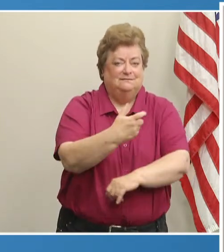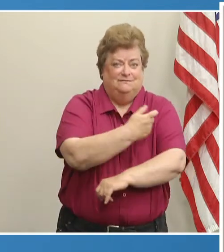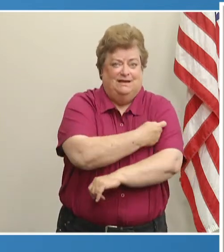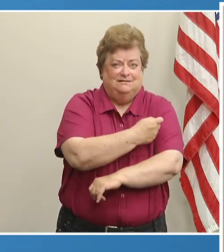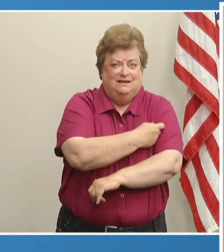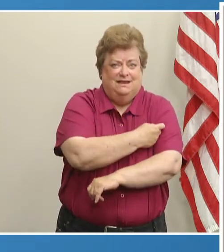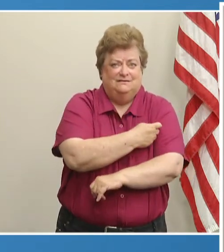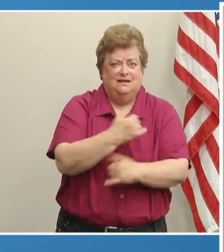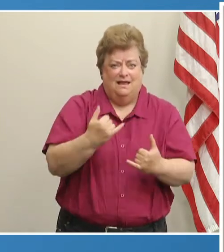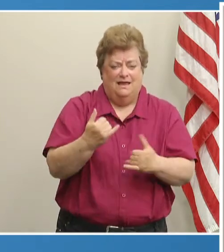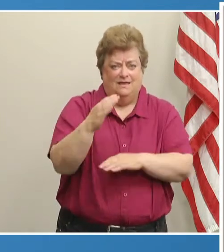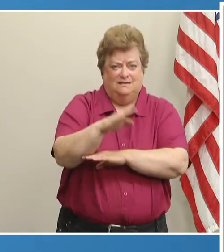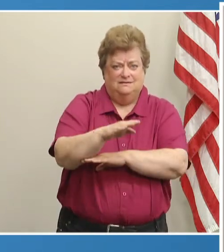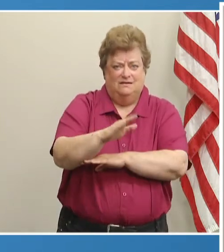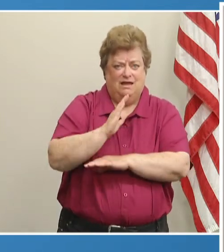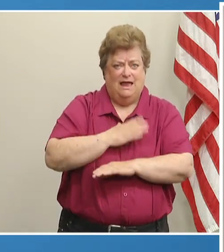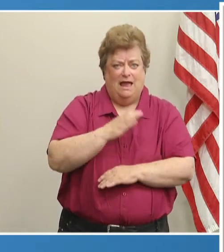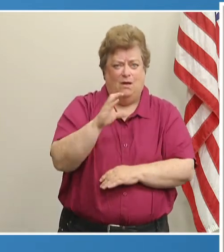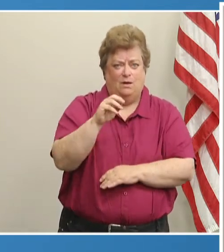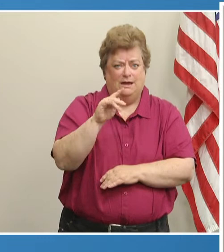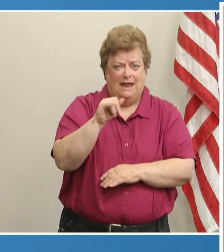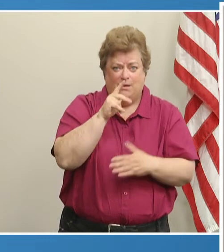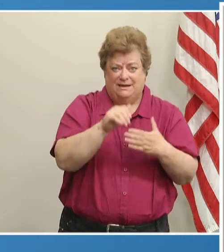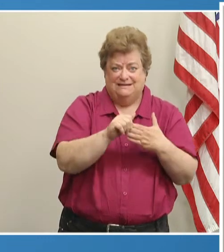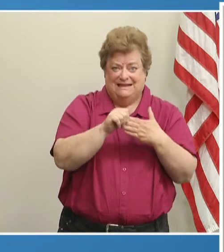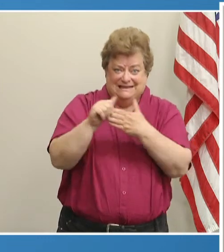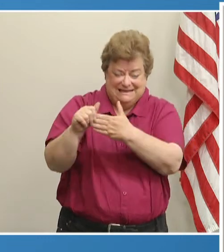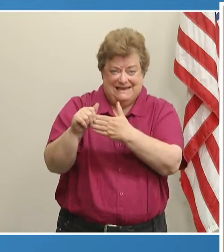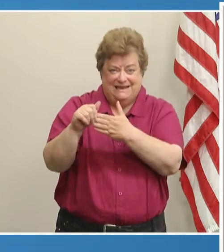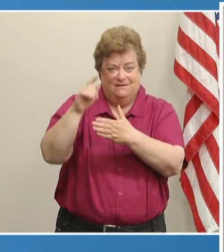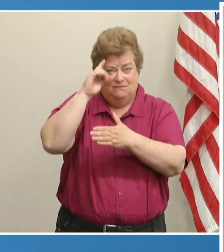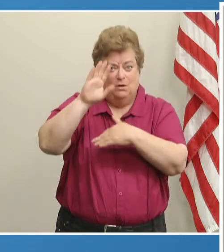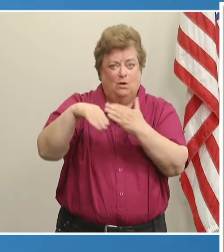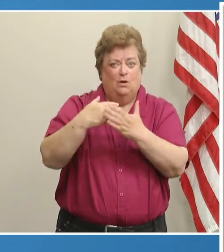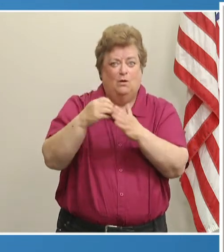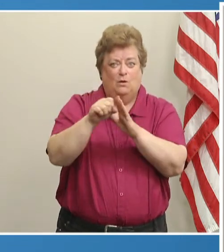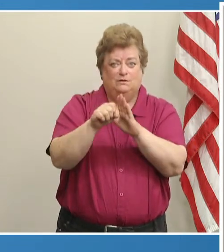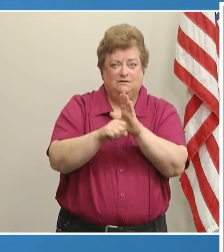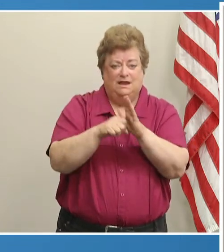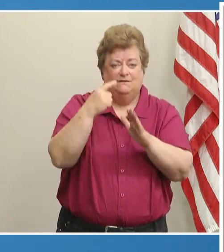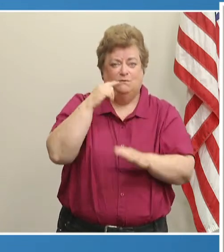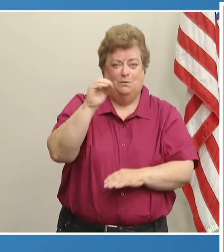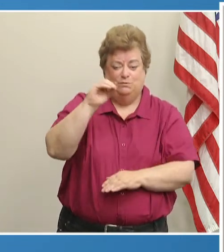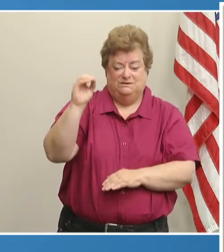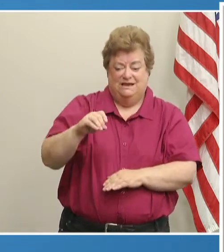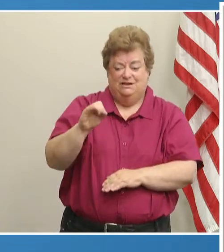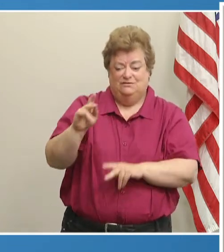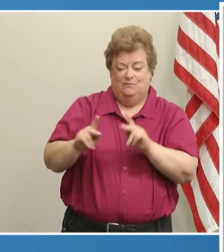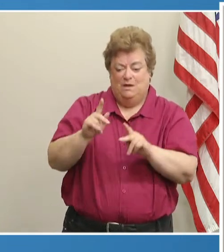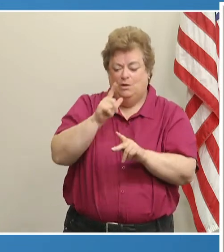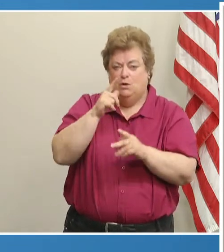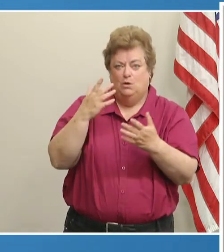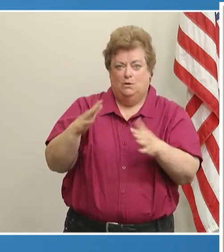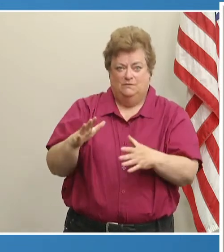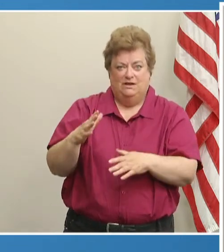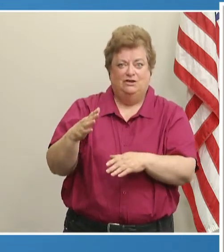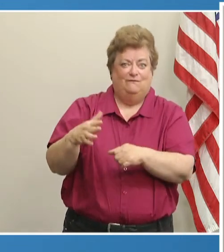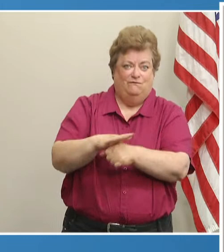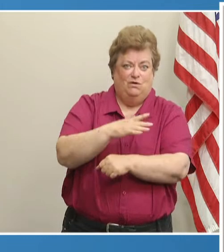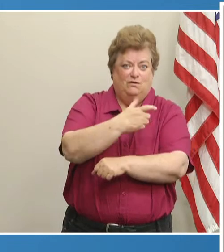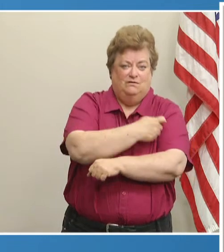this afternoon, our county continued to lead the state in the percentage of residents who are fully vaccinated, with just